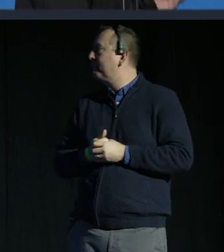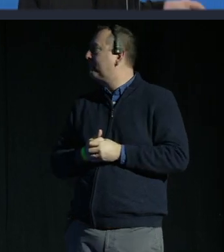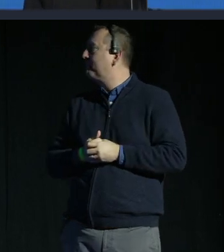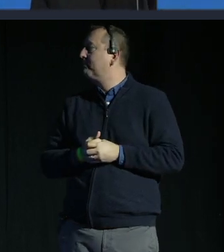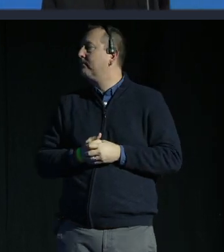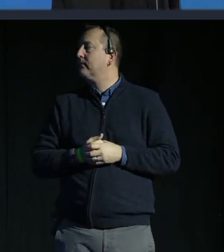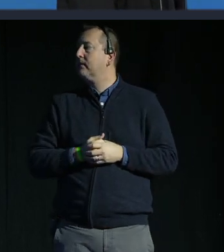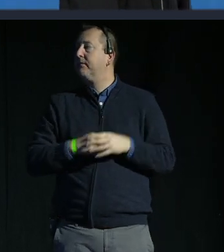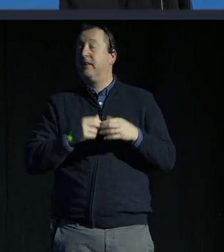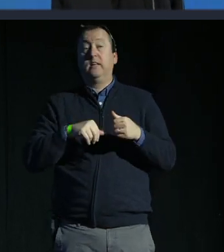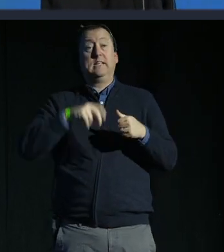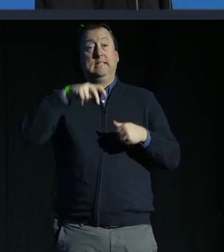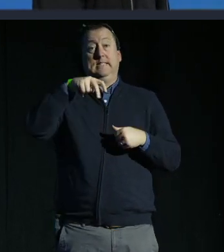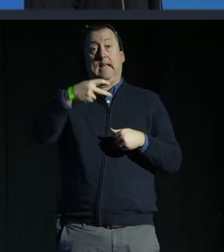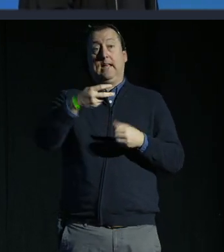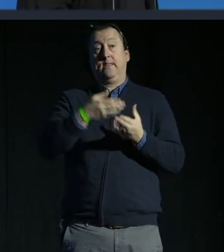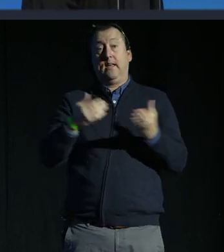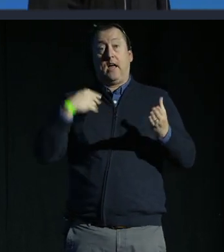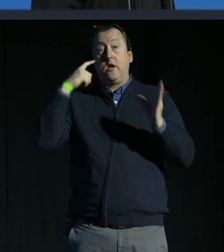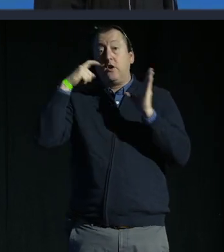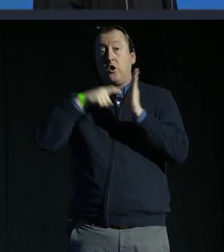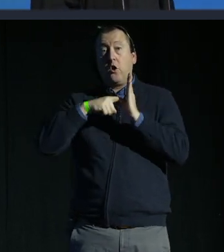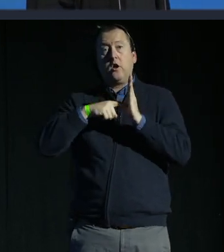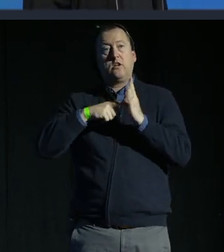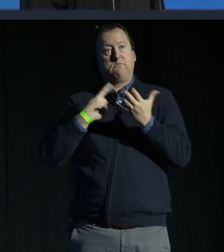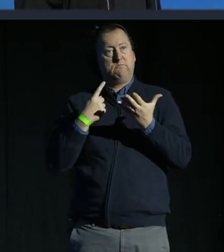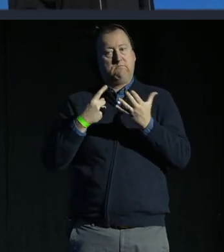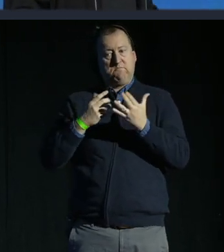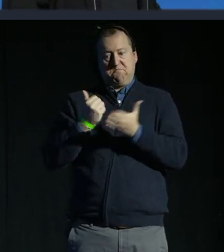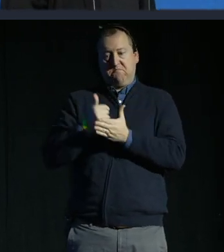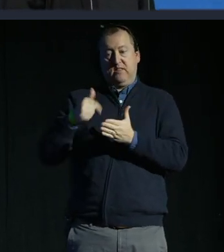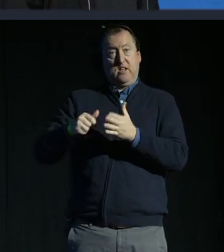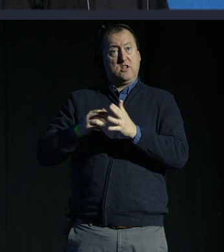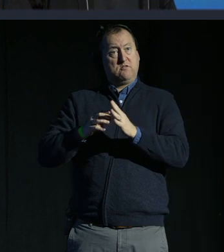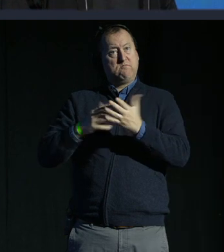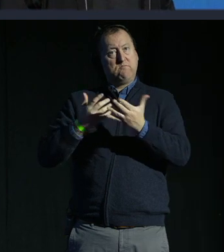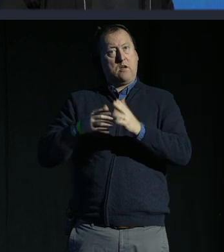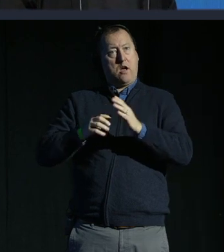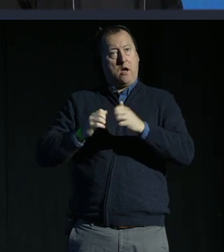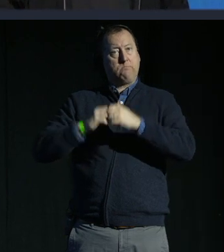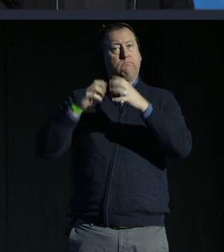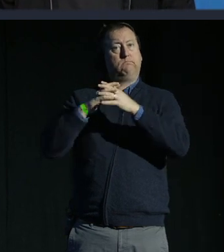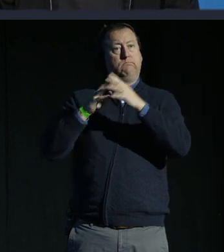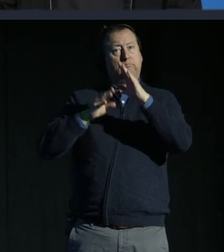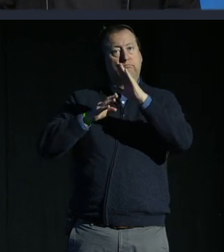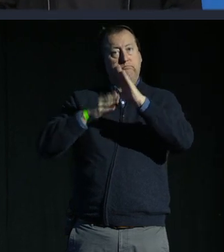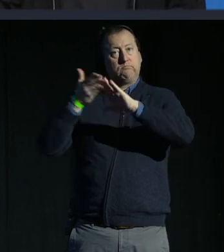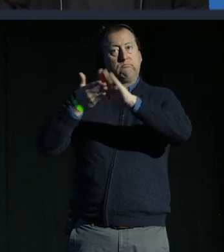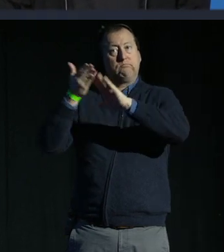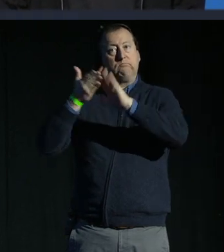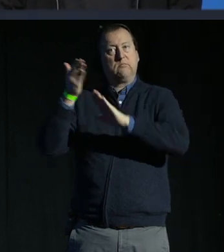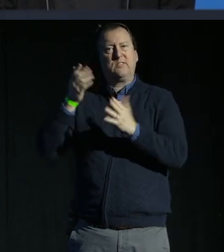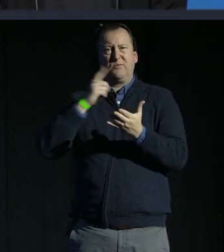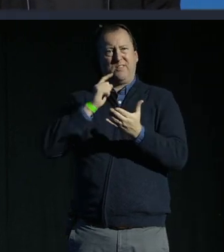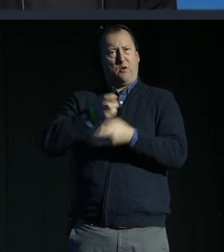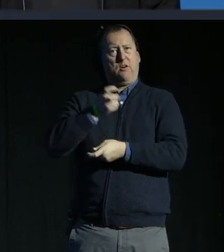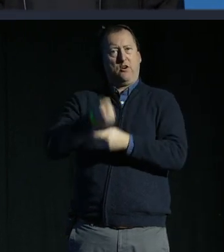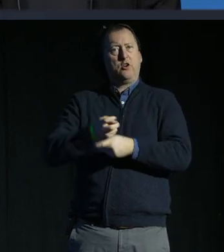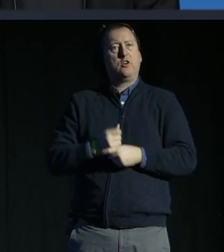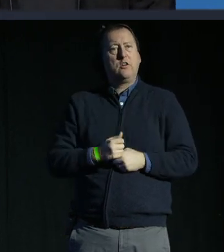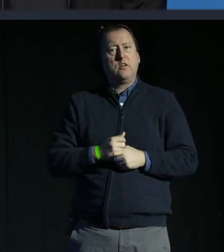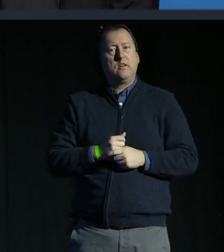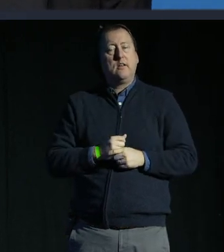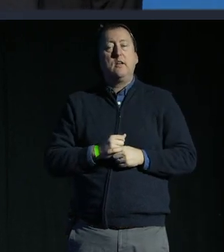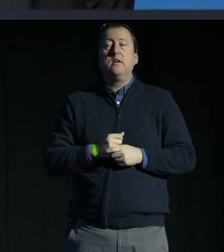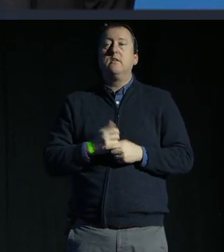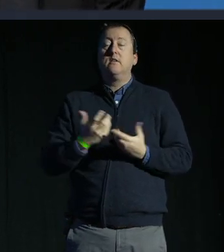The second thing I noticed is that getting up and running in this new, more complicated code base was kind of hard. In a lot